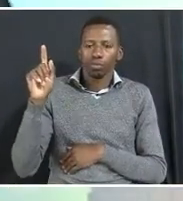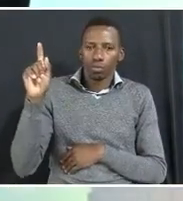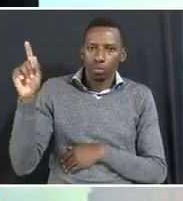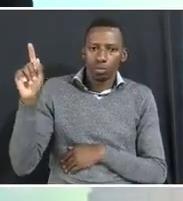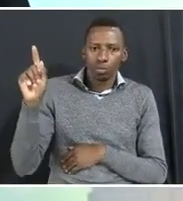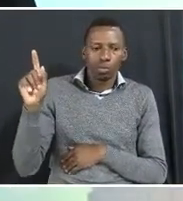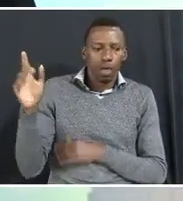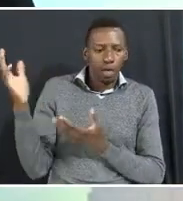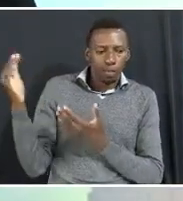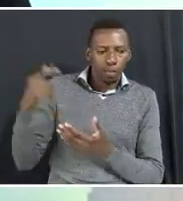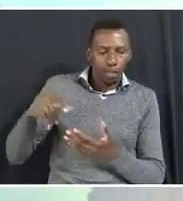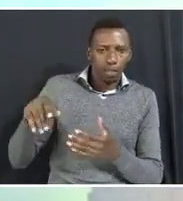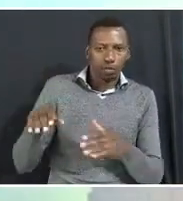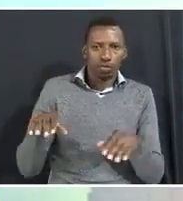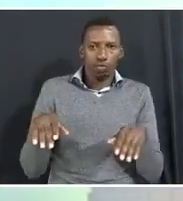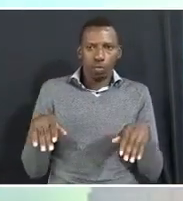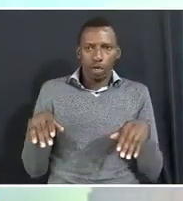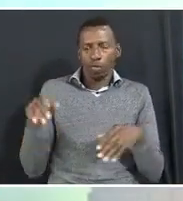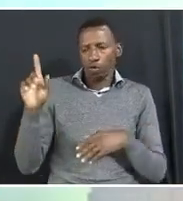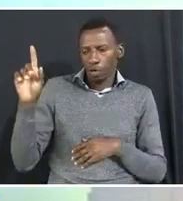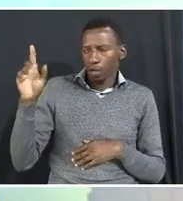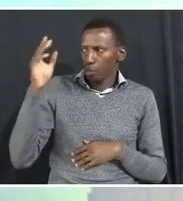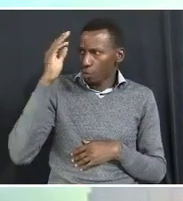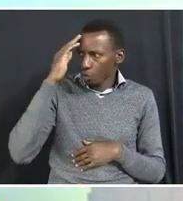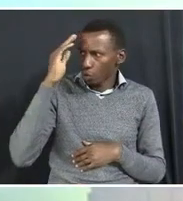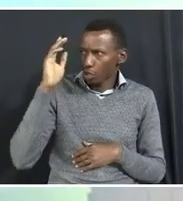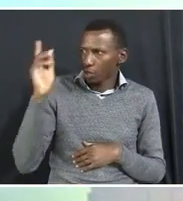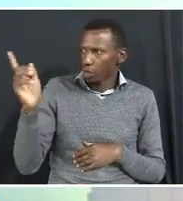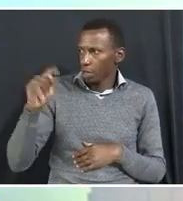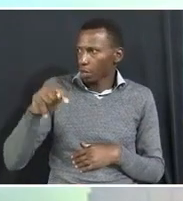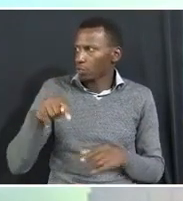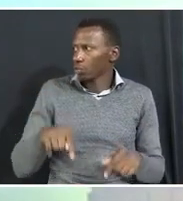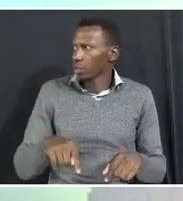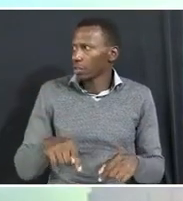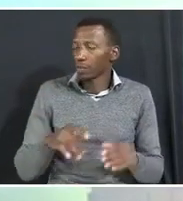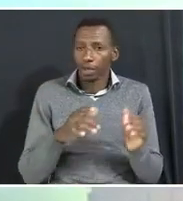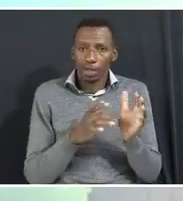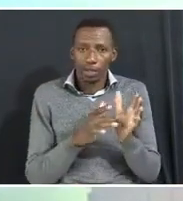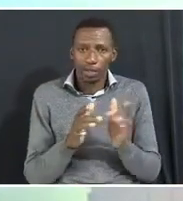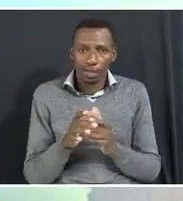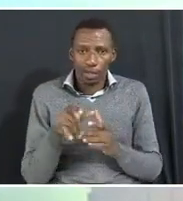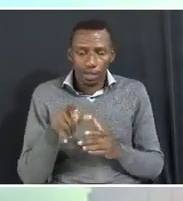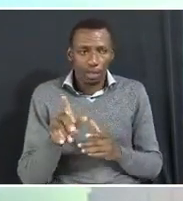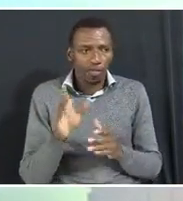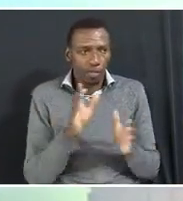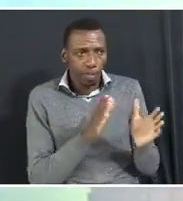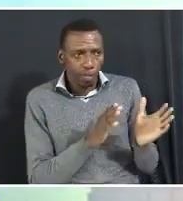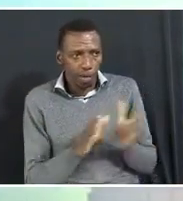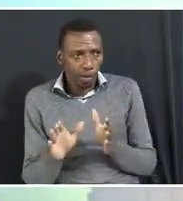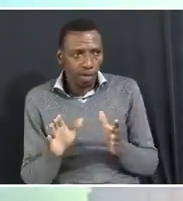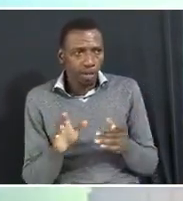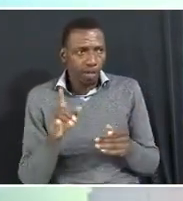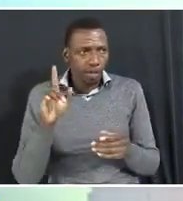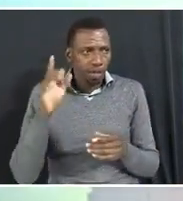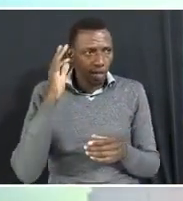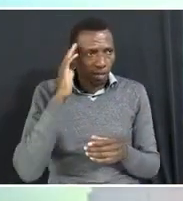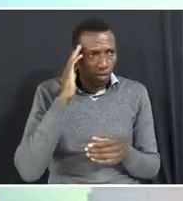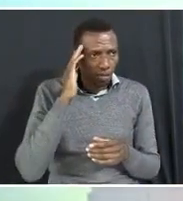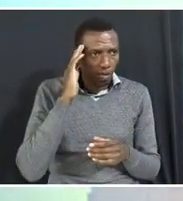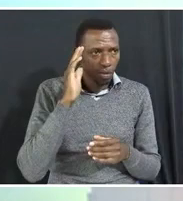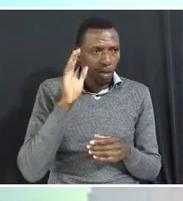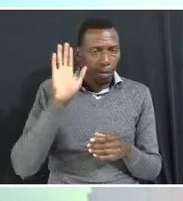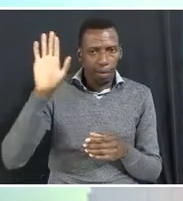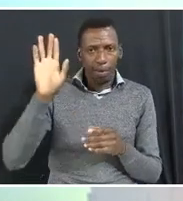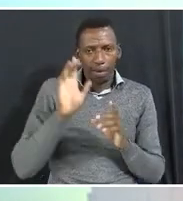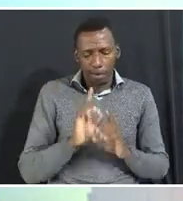wait for him knowing that he would delay. In fact, Jesus was intentional that he knew the disciples ought to